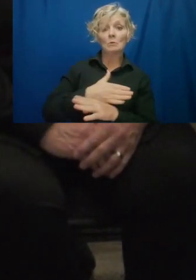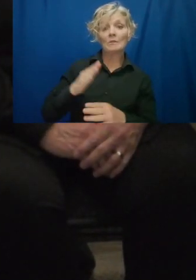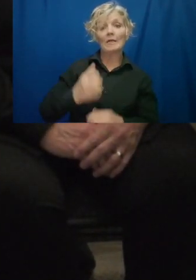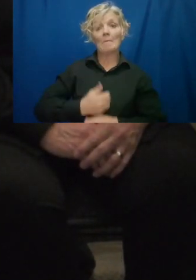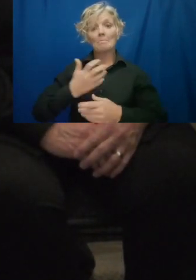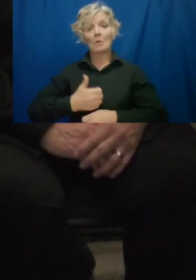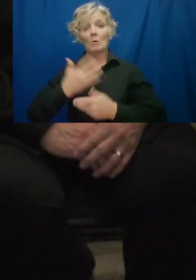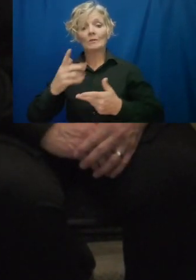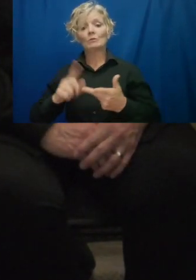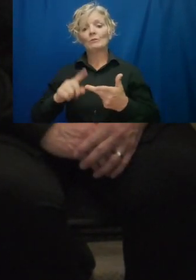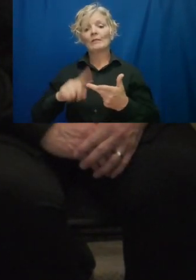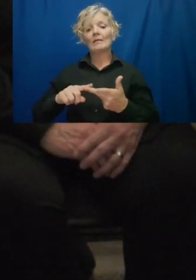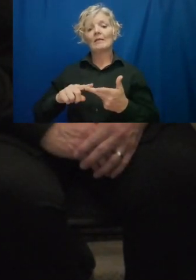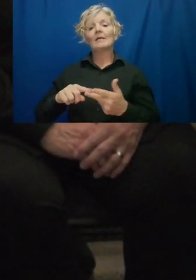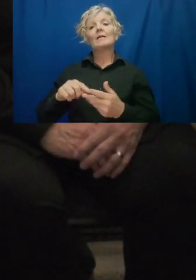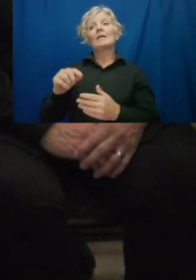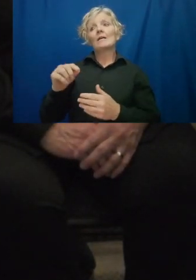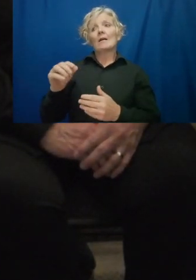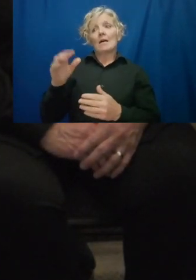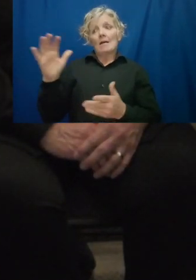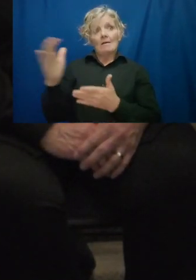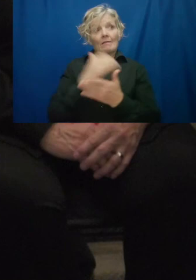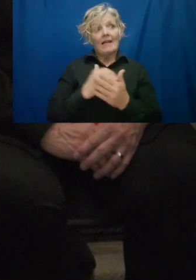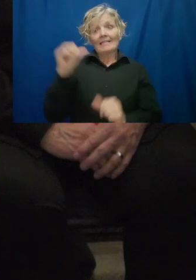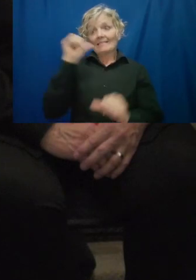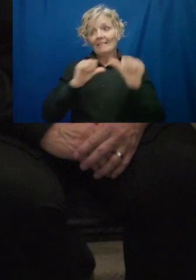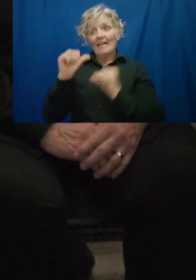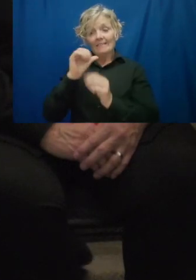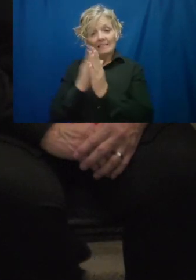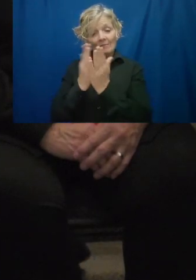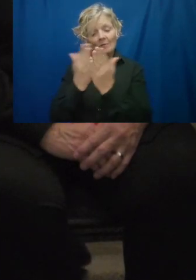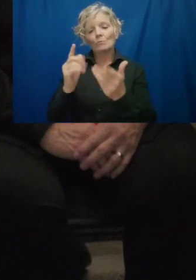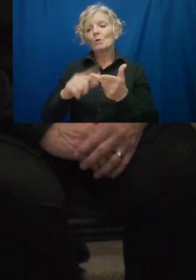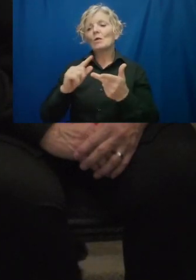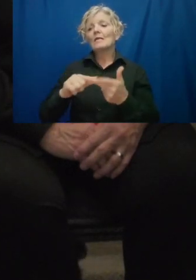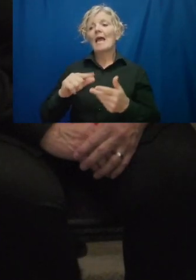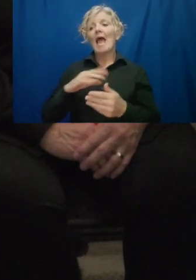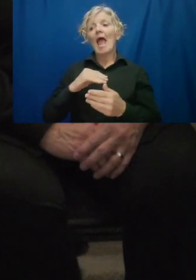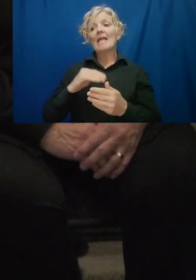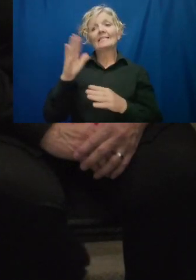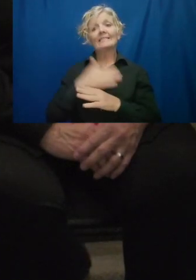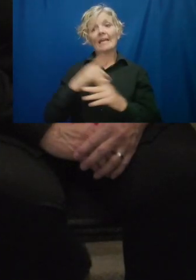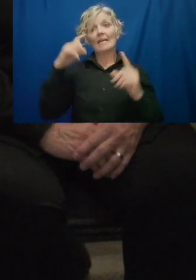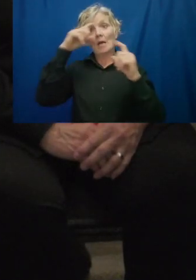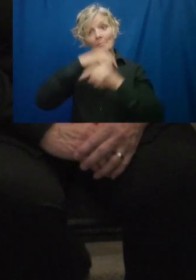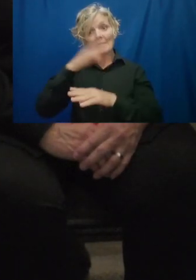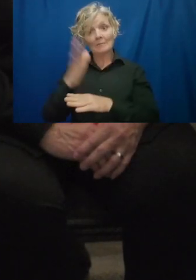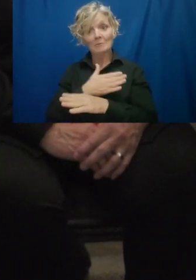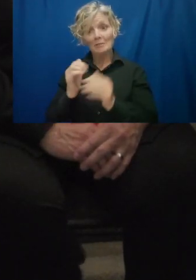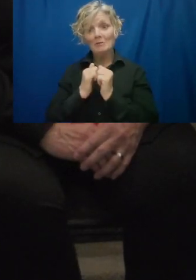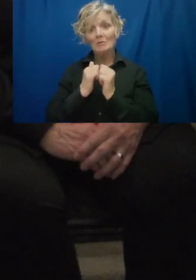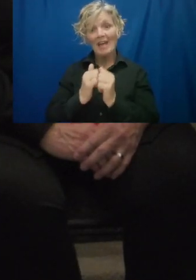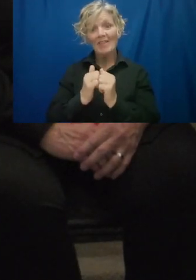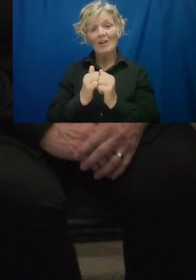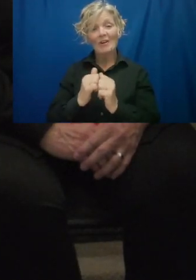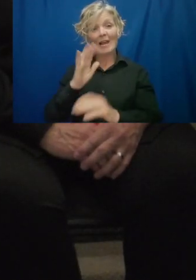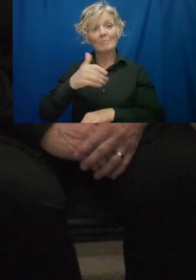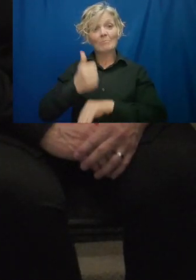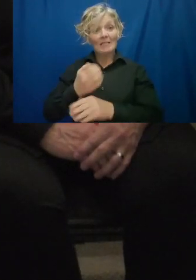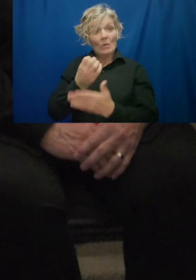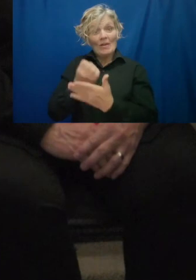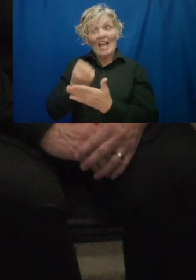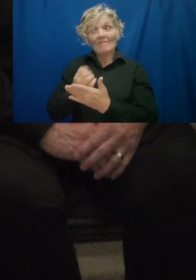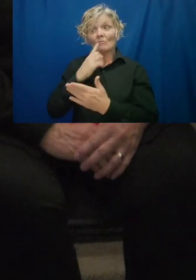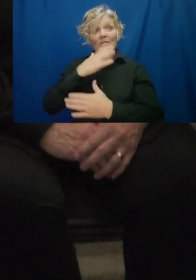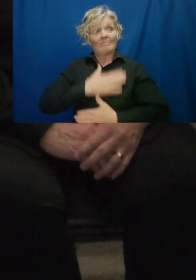composed poetry and music, compiled scientific texts, sang sophisticated music together, and according to plenty of